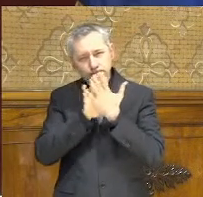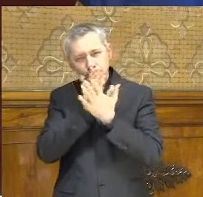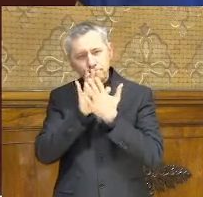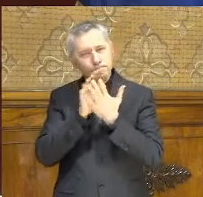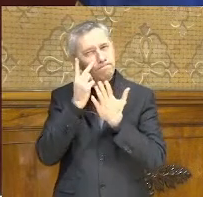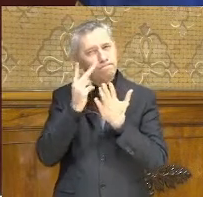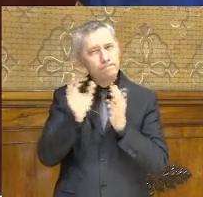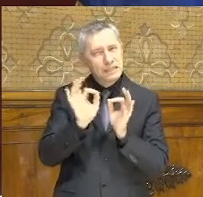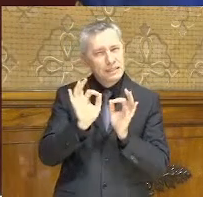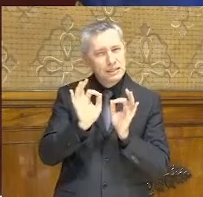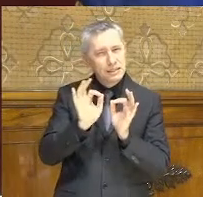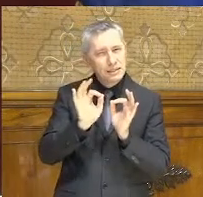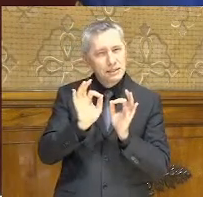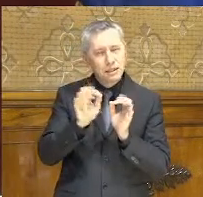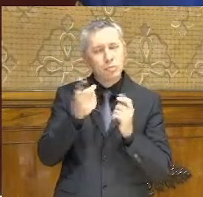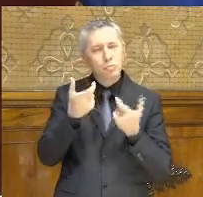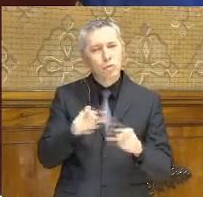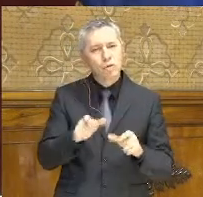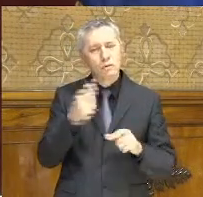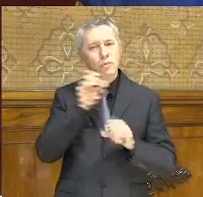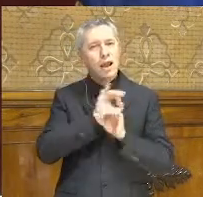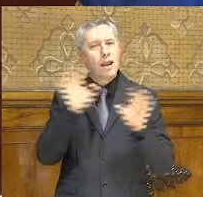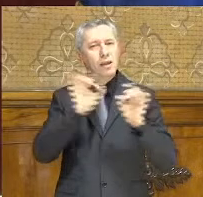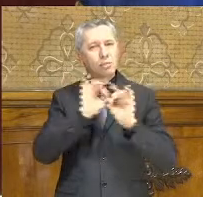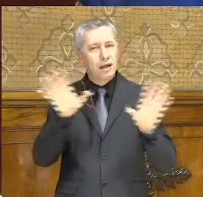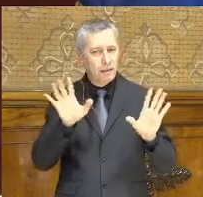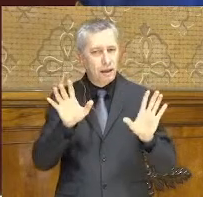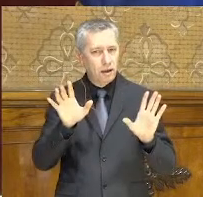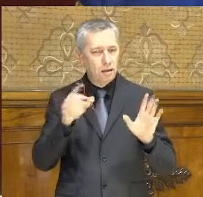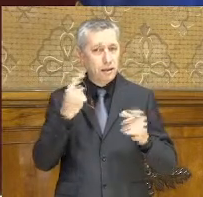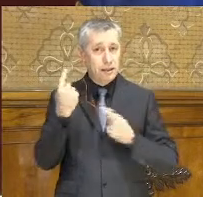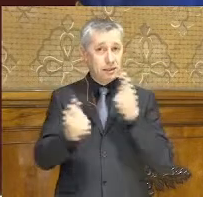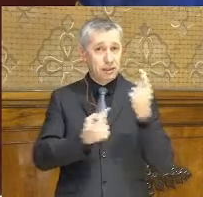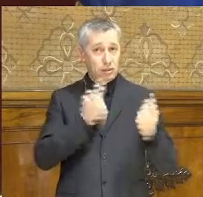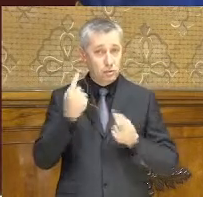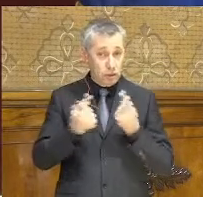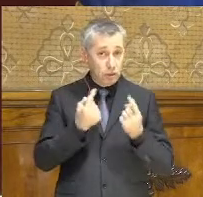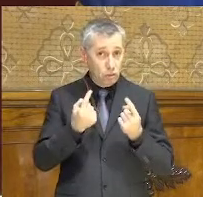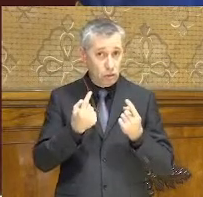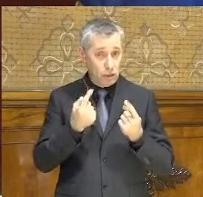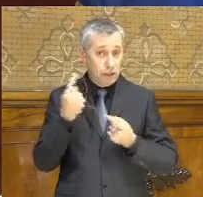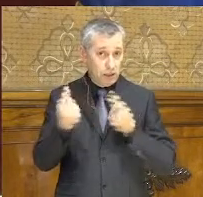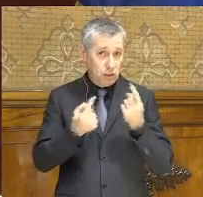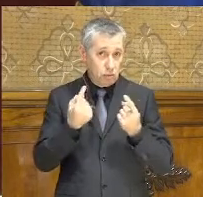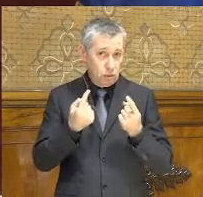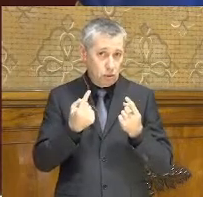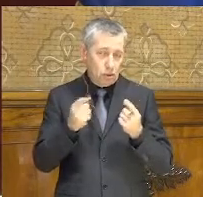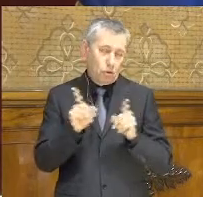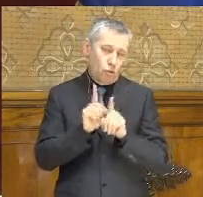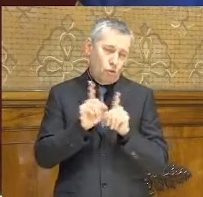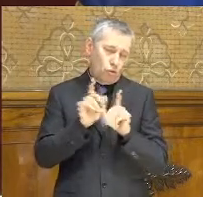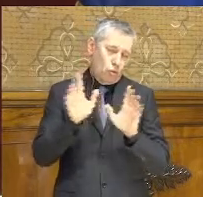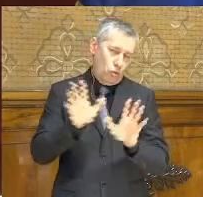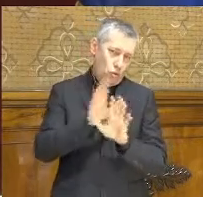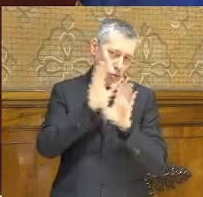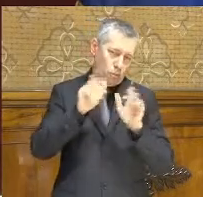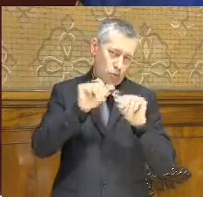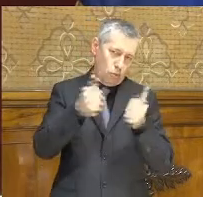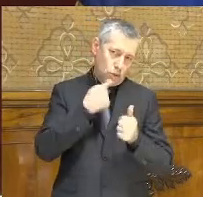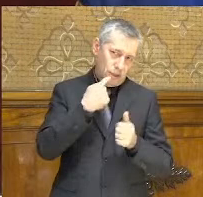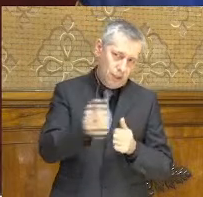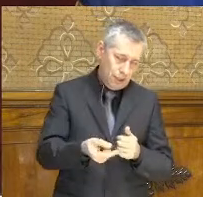Freedom as a condition in extremis ontologically, and freedom as